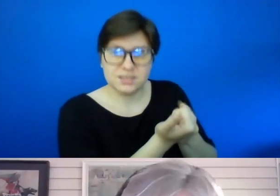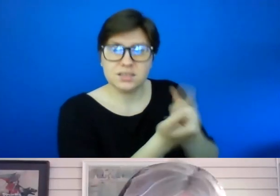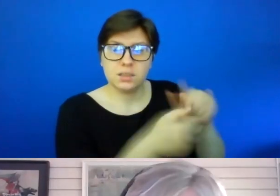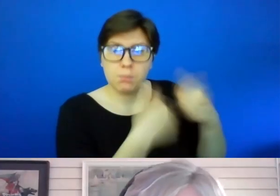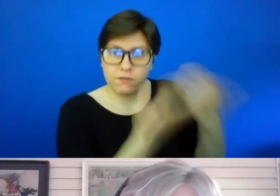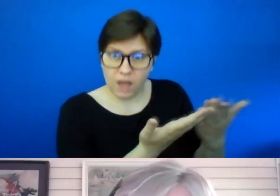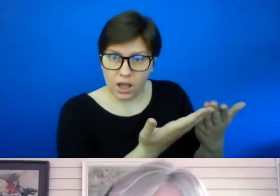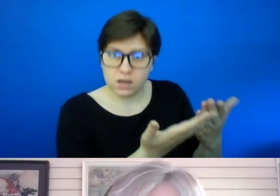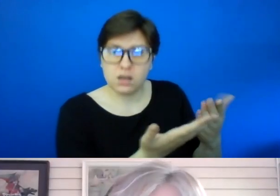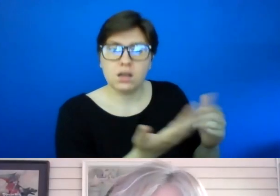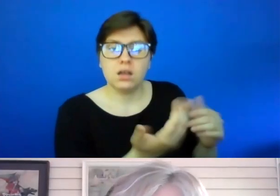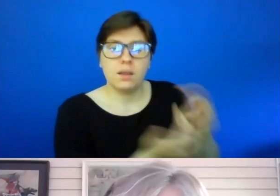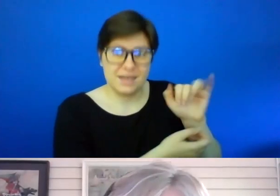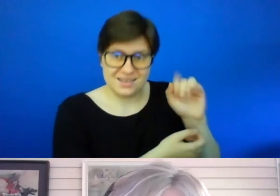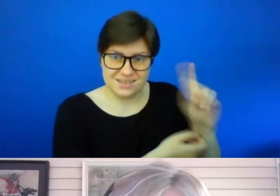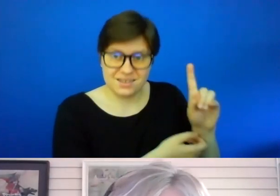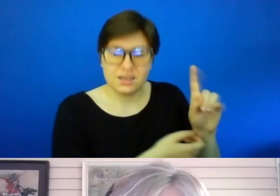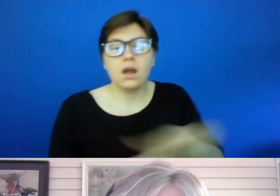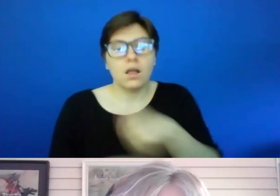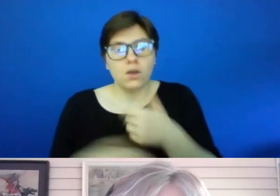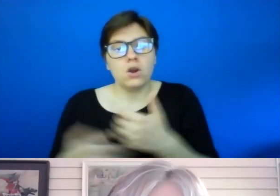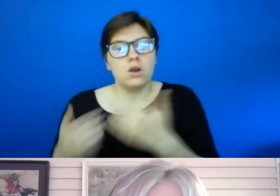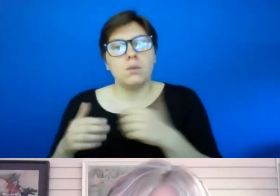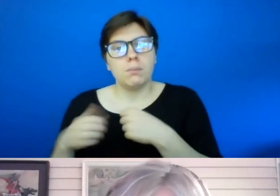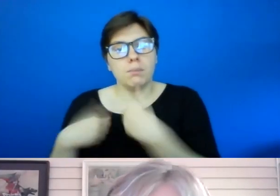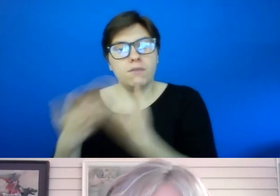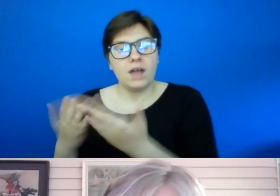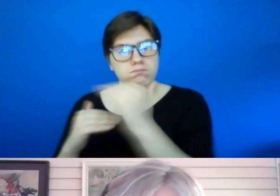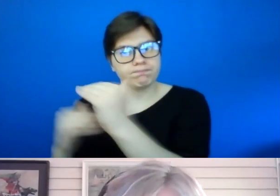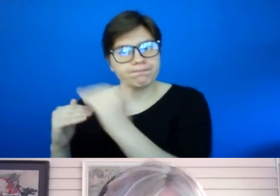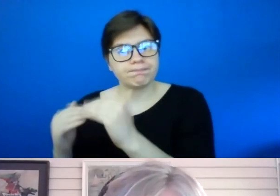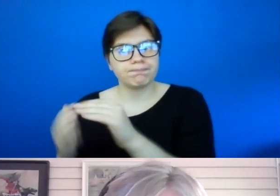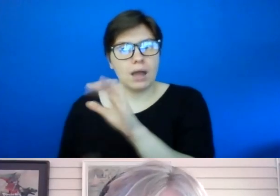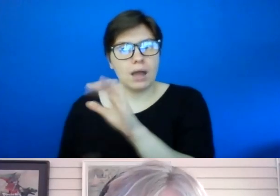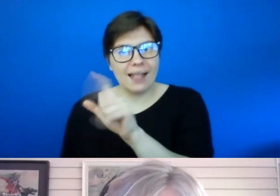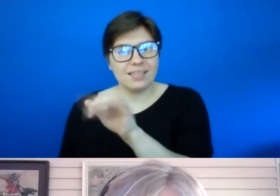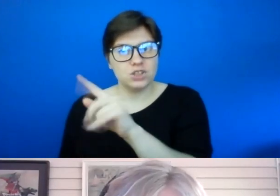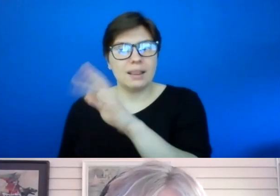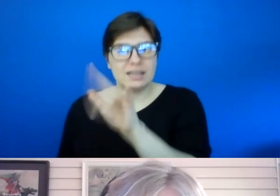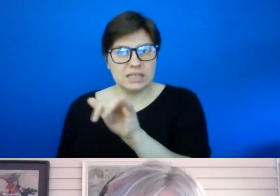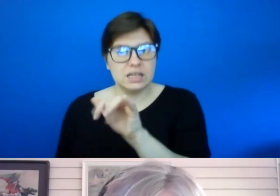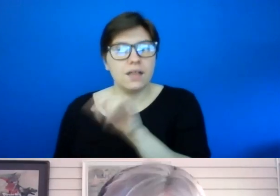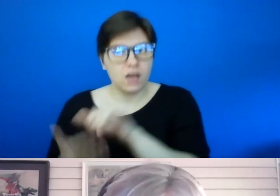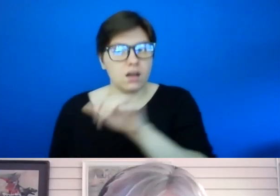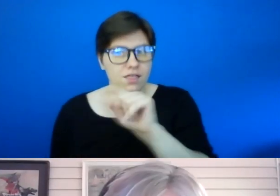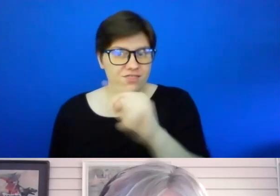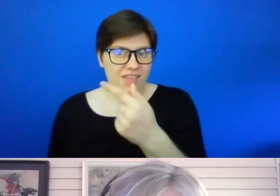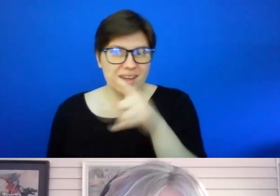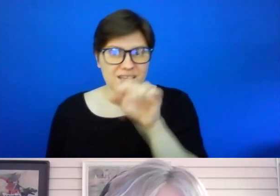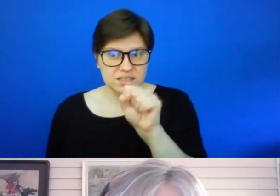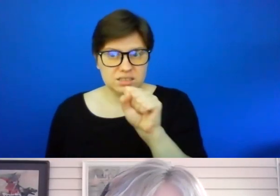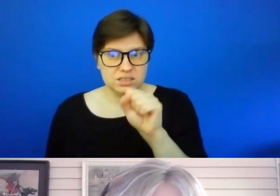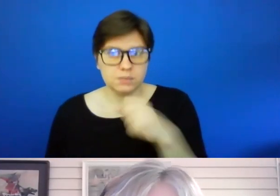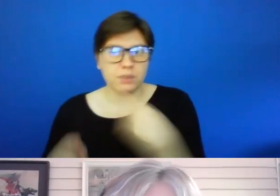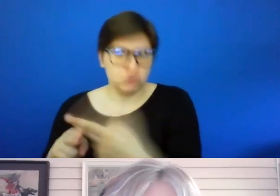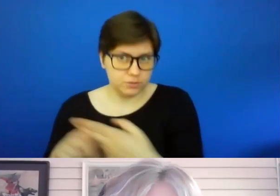provide these kinds of procedural safeguards and restrictive eligibility criterion that Thaddeus just